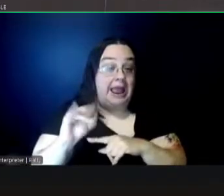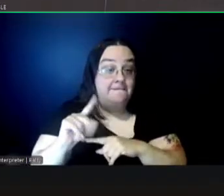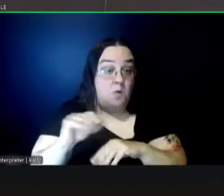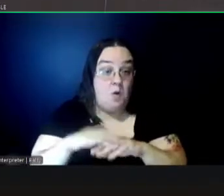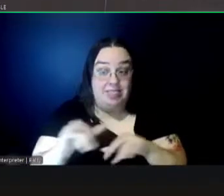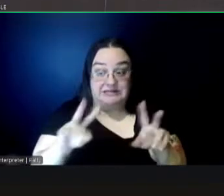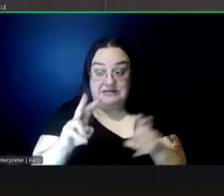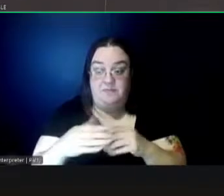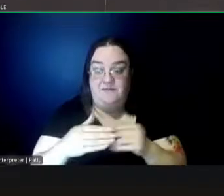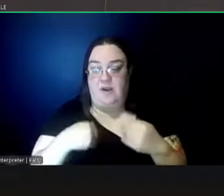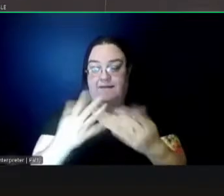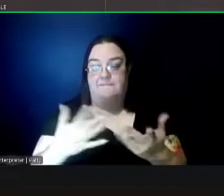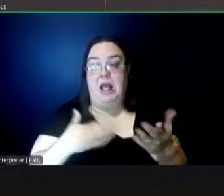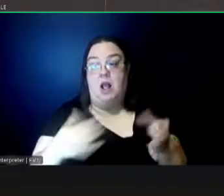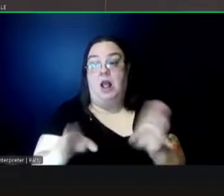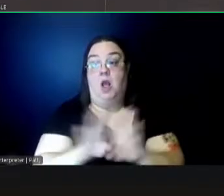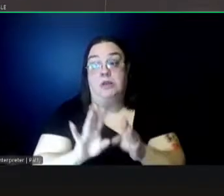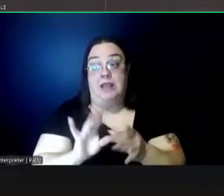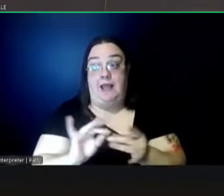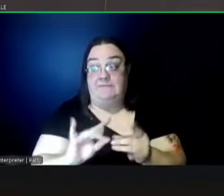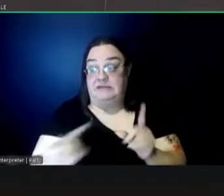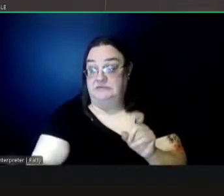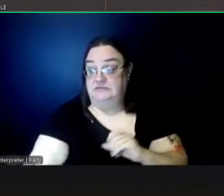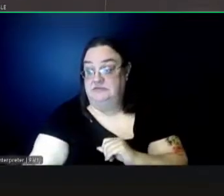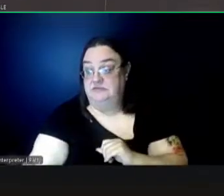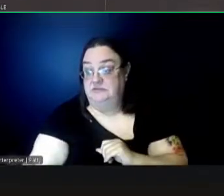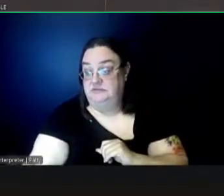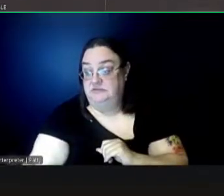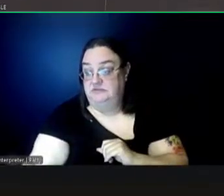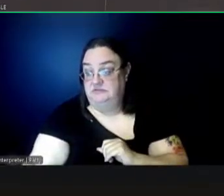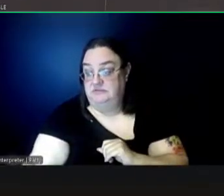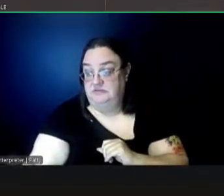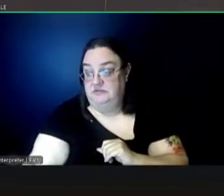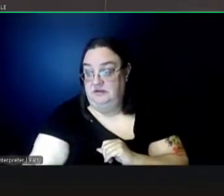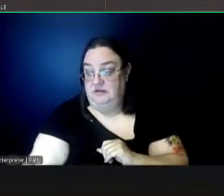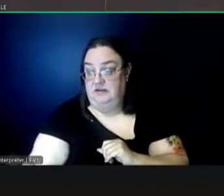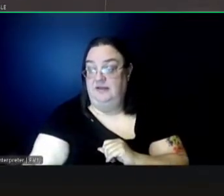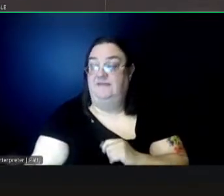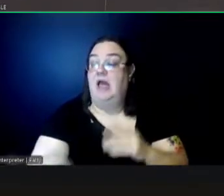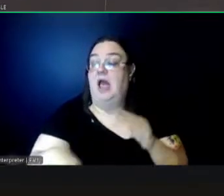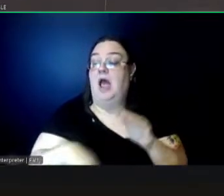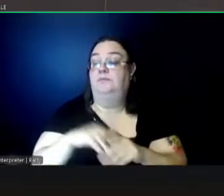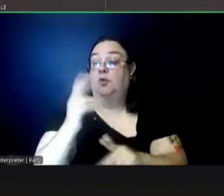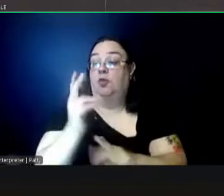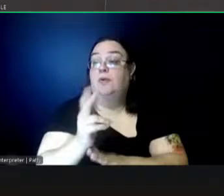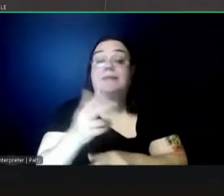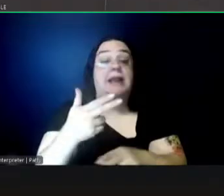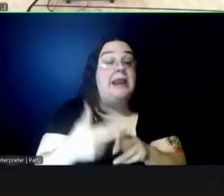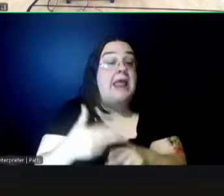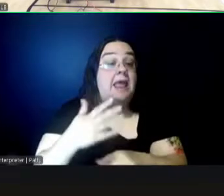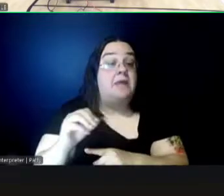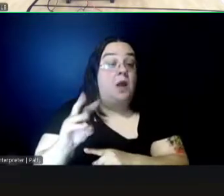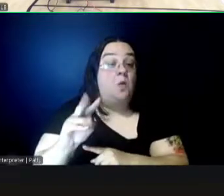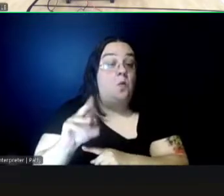concluding comments? You have up to 3 minutes. Name and ward, please.